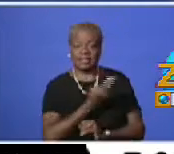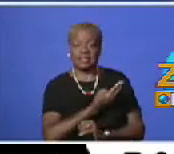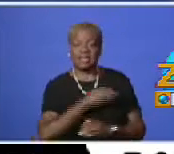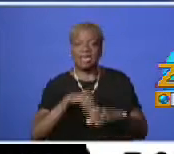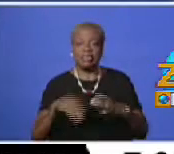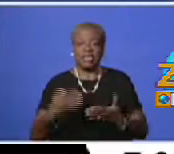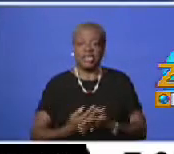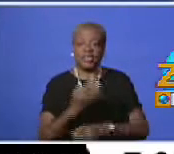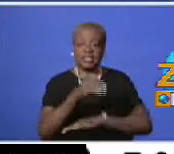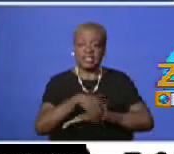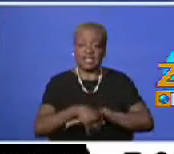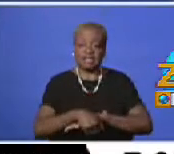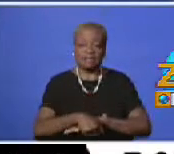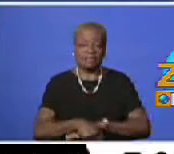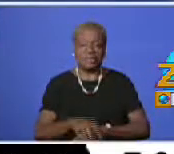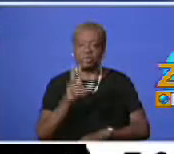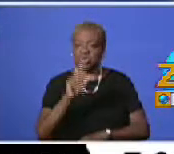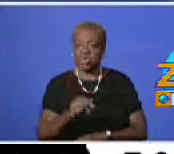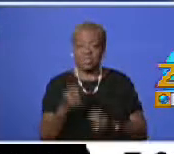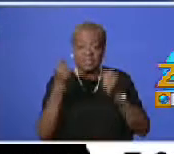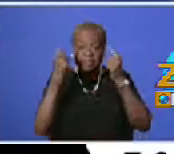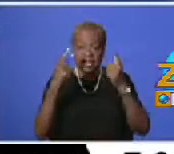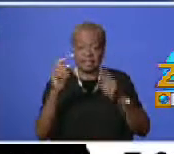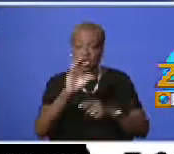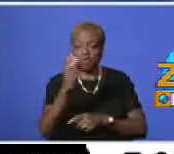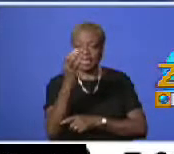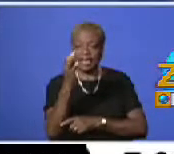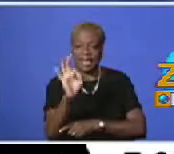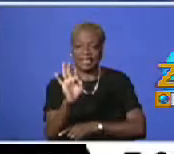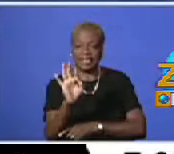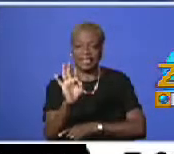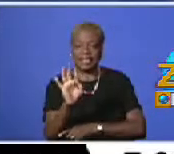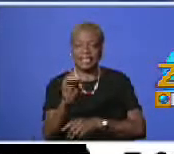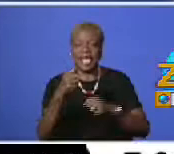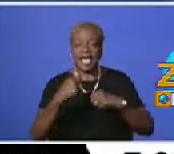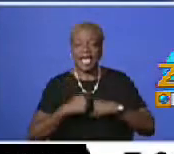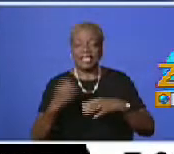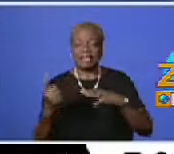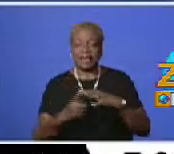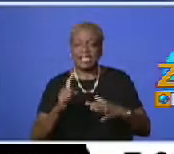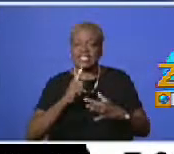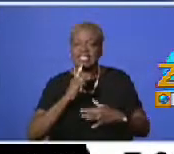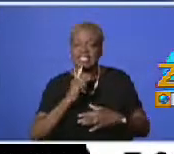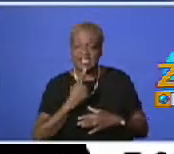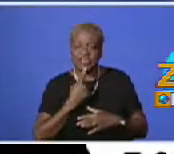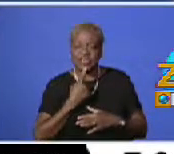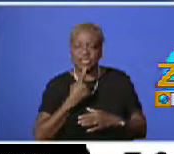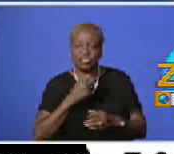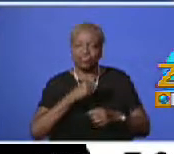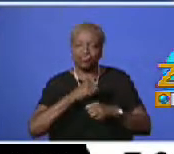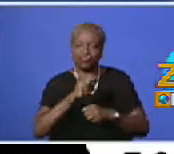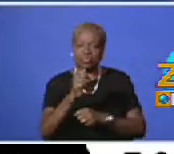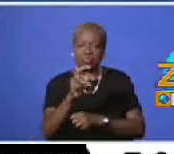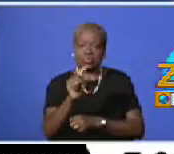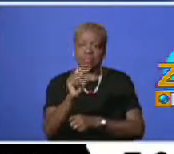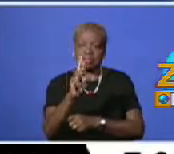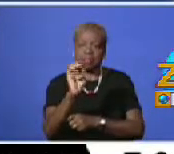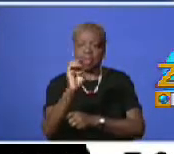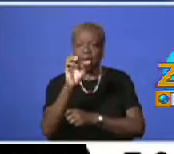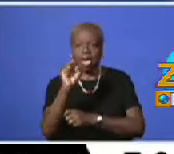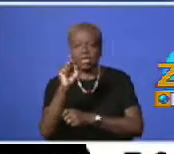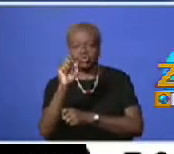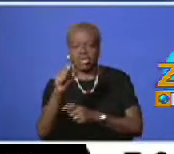Topping news tonight, it's no surprise that COVID-19 has applied a serious dose of stress to the economy.